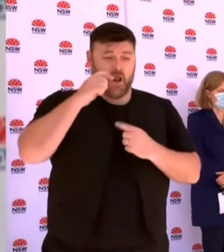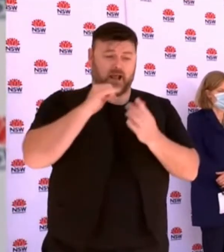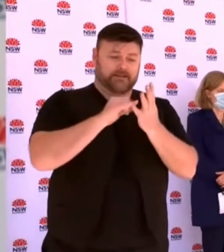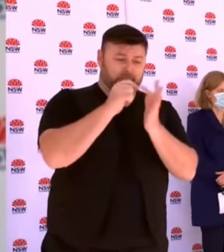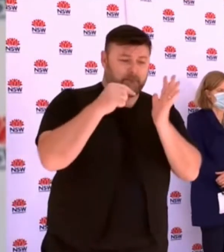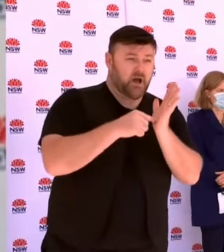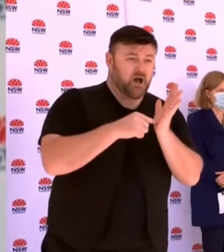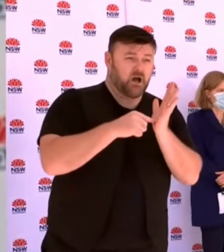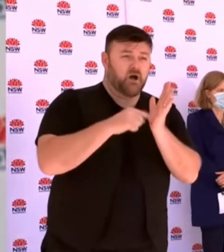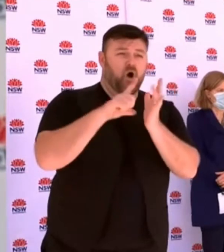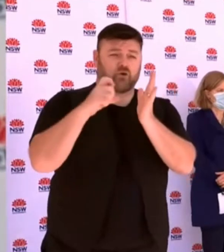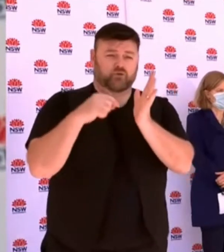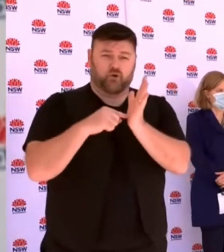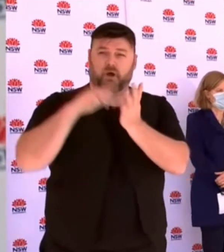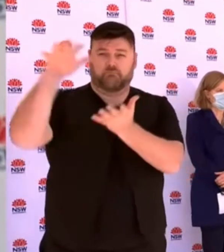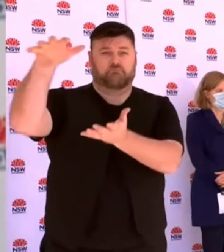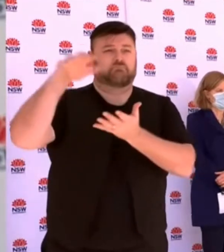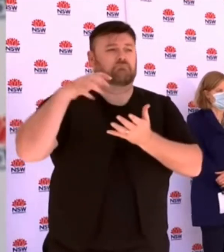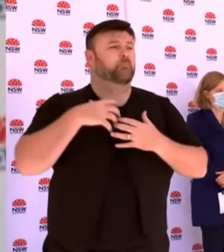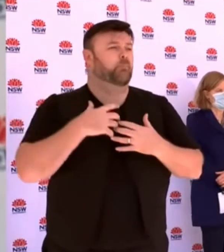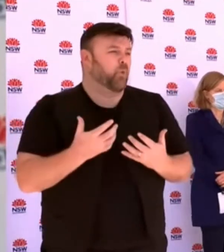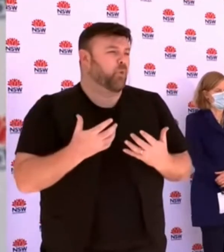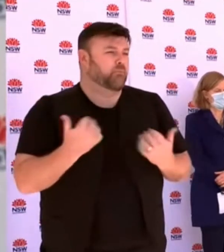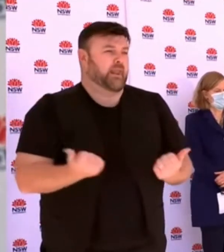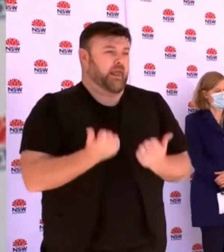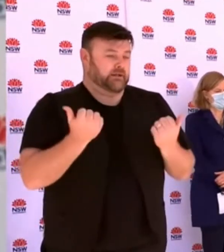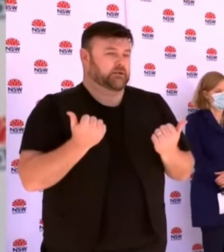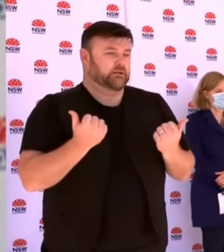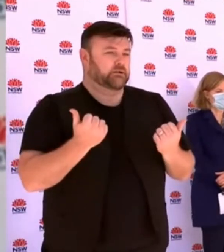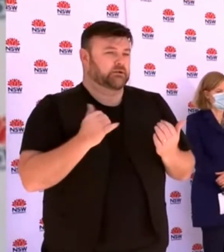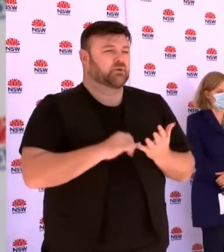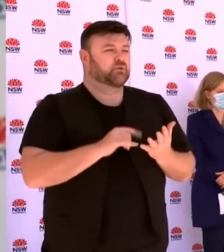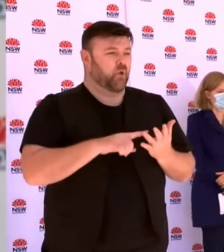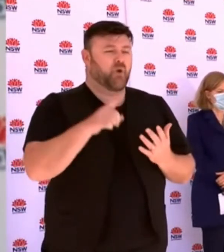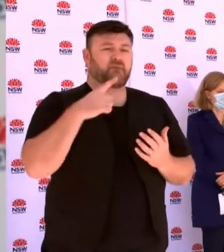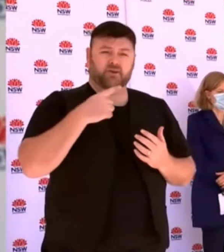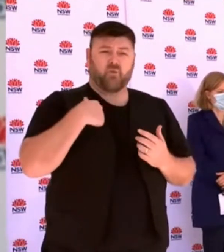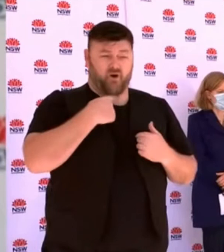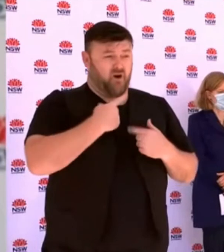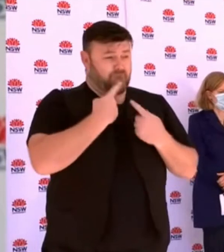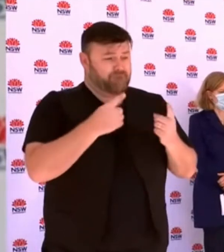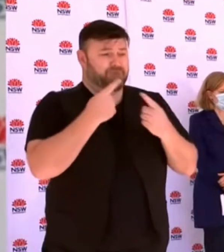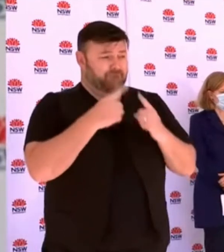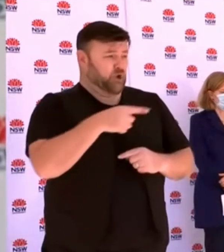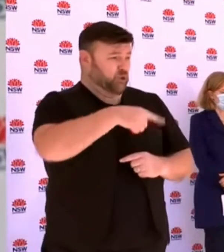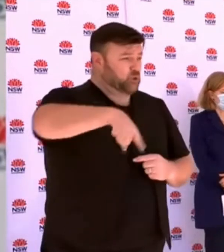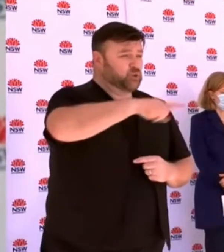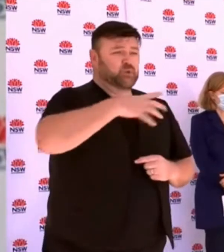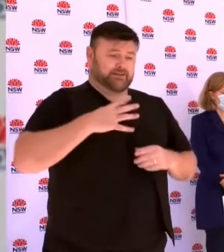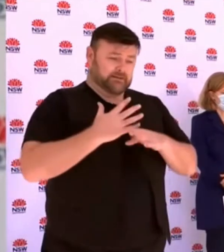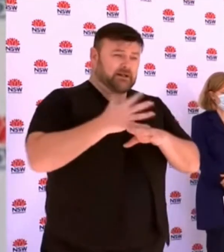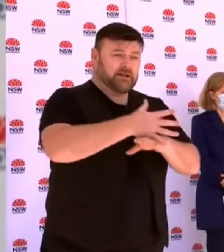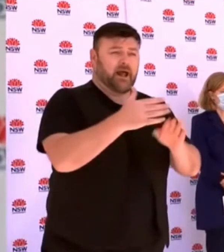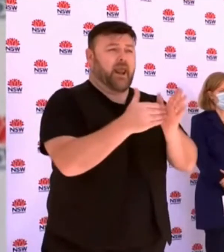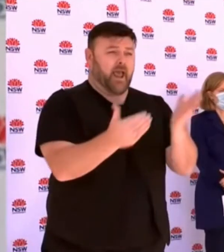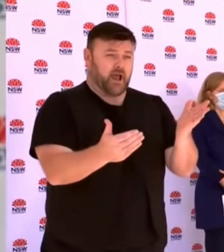be a huge uplift in the vaccines we receive, and that's welcome news. But that's why I've been arguing that you have to do the work now to make sure you have